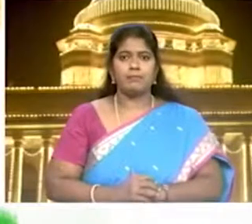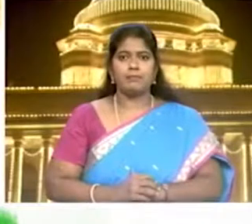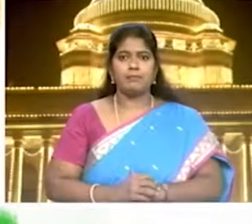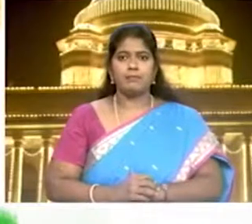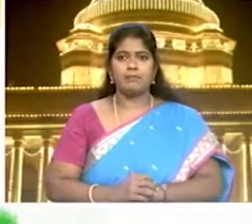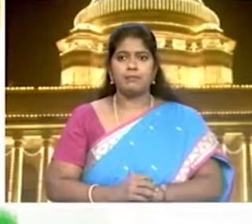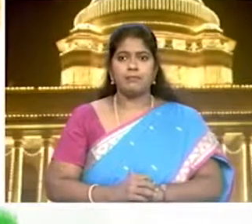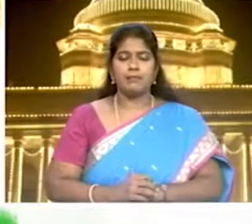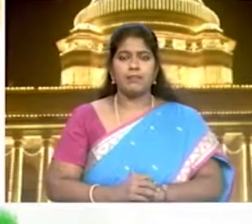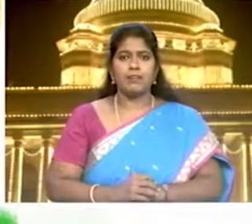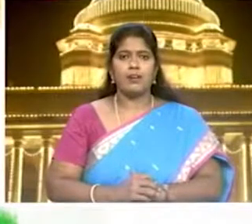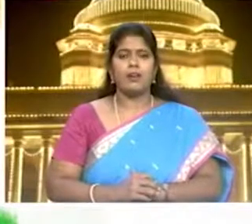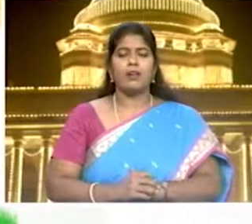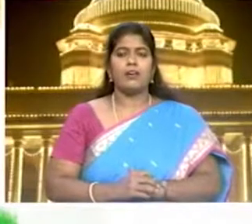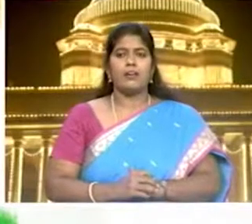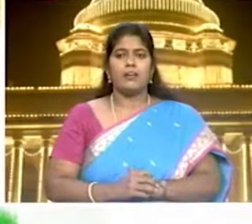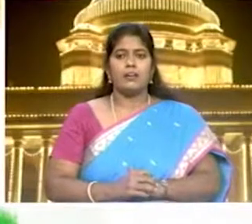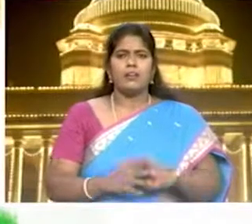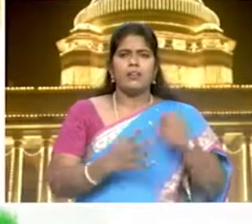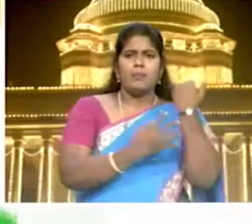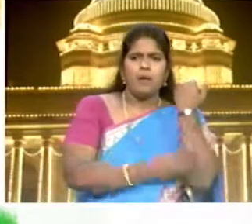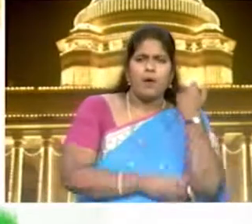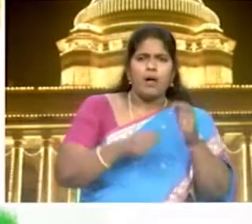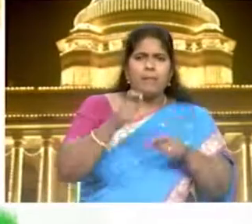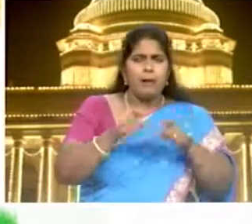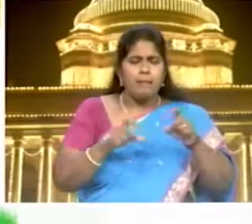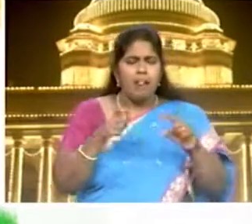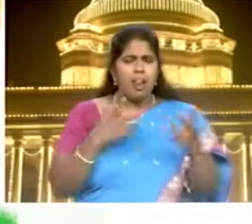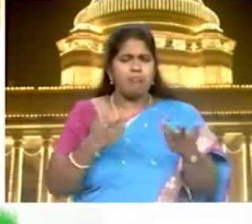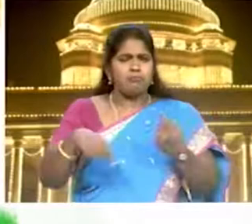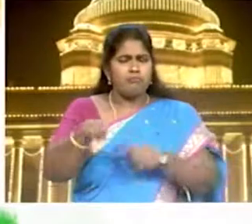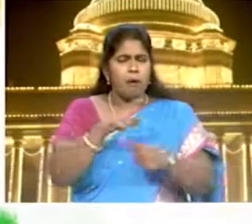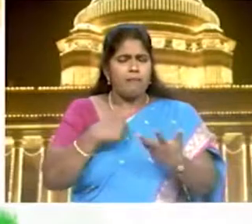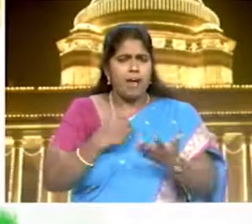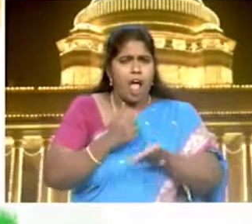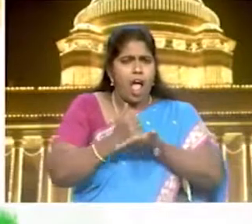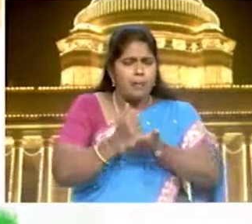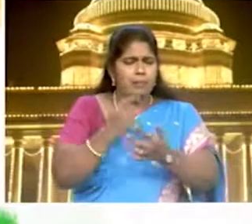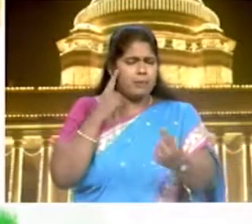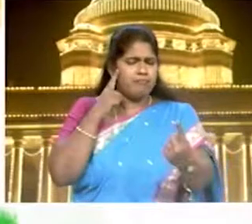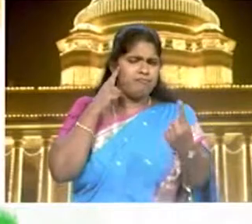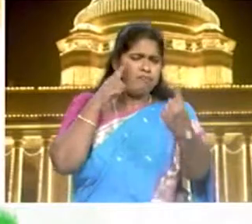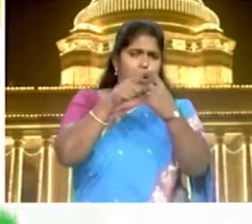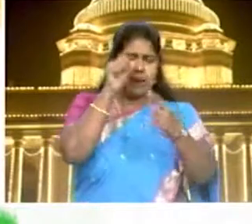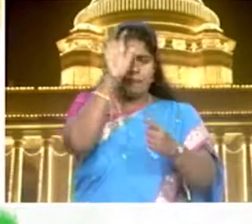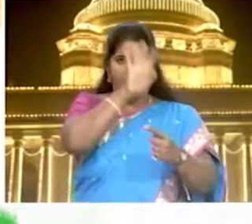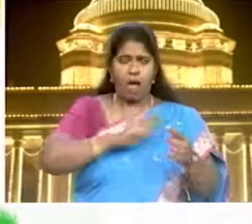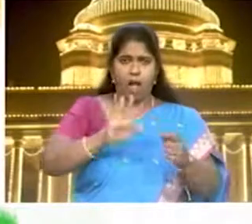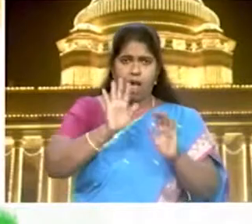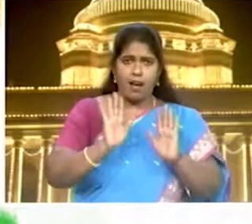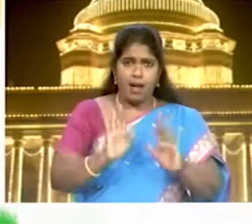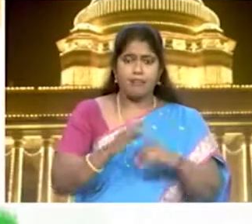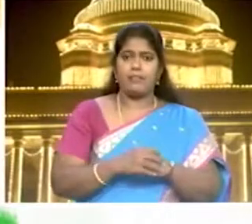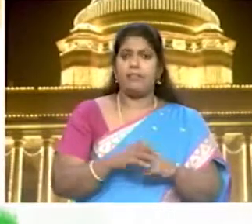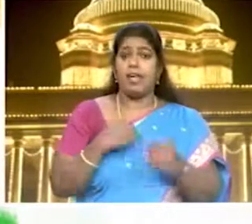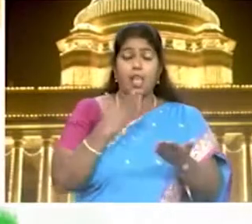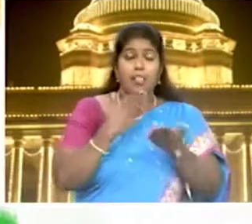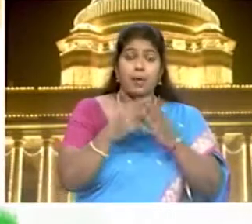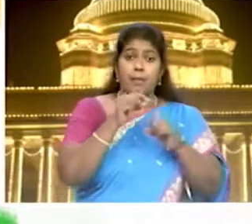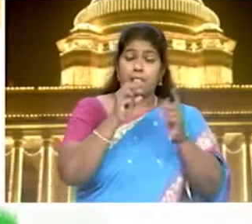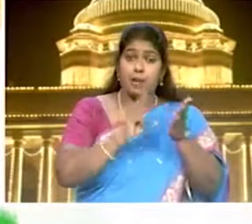for the poor, but a reality for more and more people, thanks to the Pradhan Mantri Awas